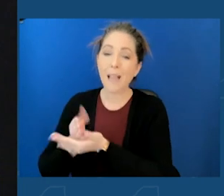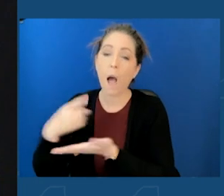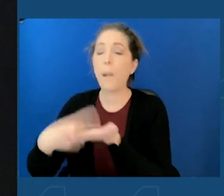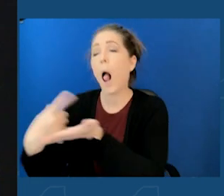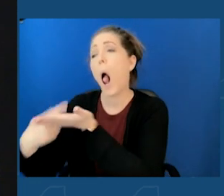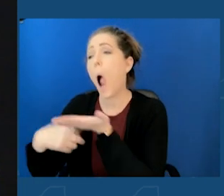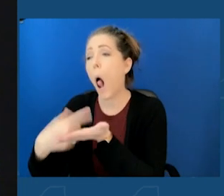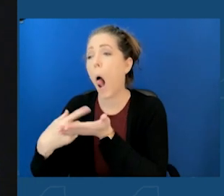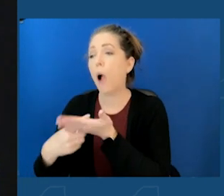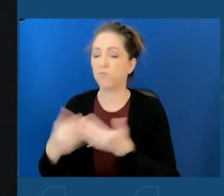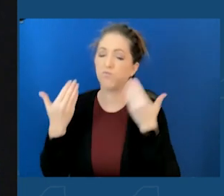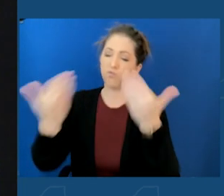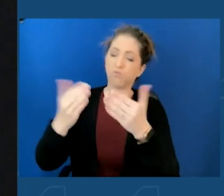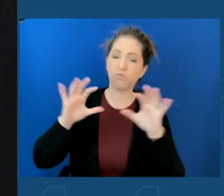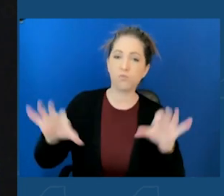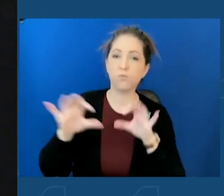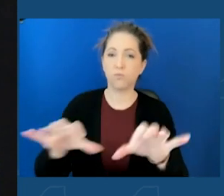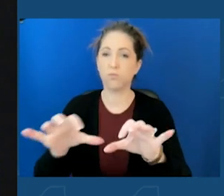the job done.